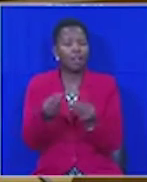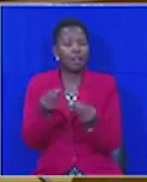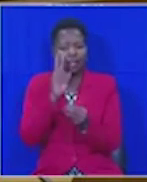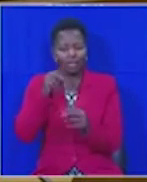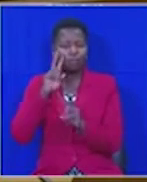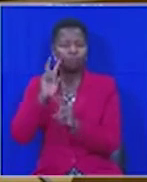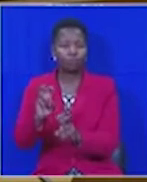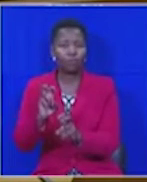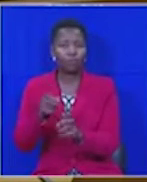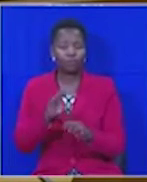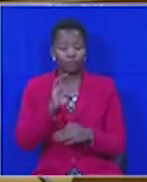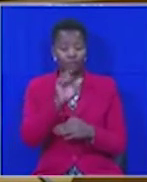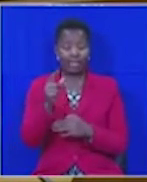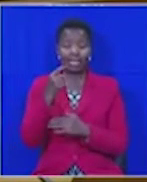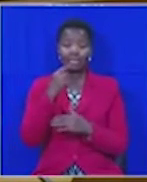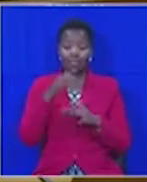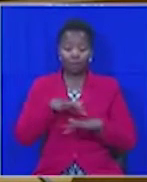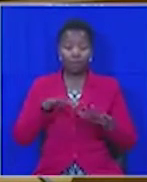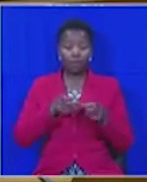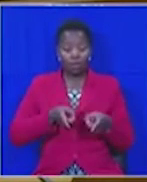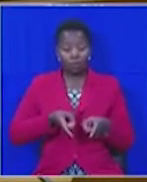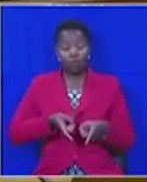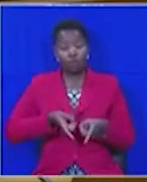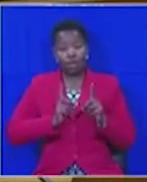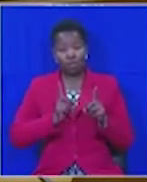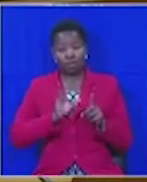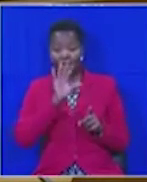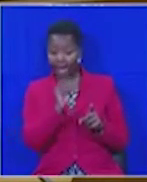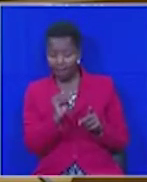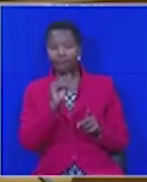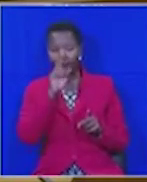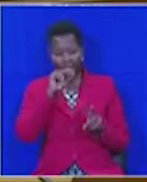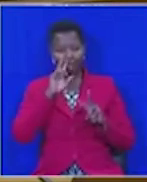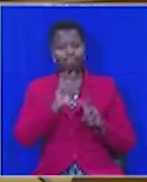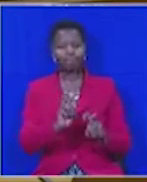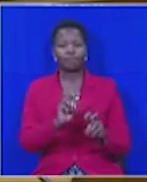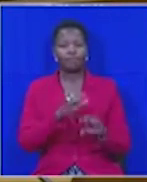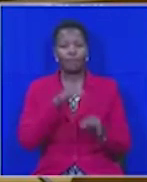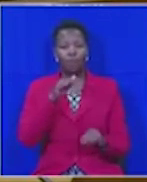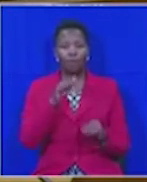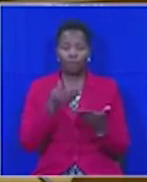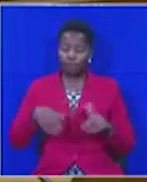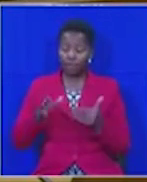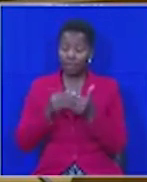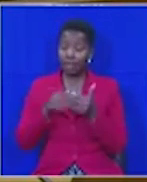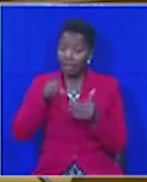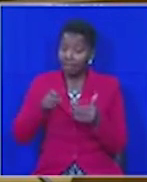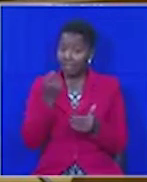adoption of risk-based approach to customer due diligence. Members, we have to understand